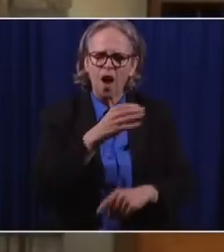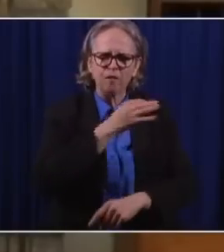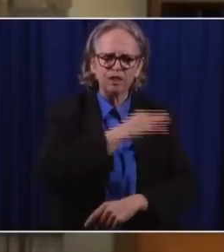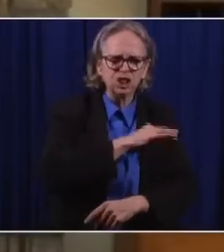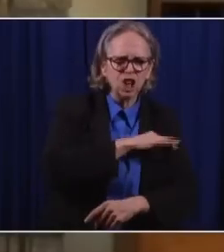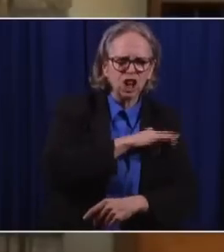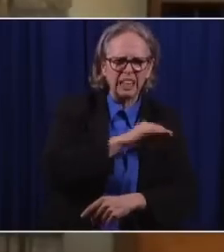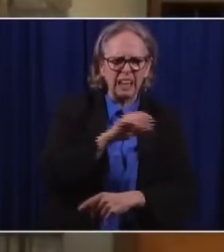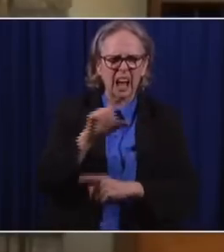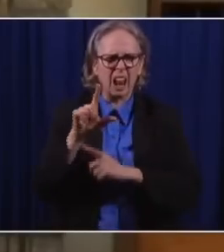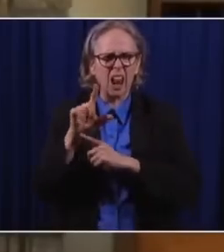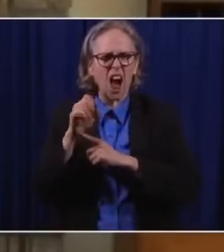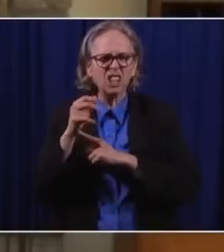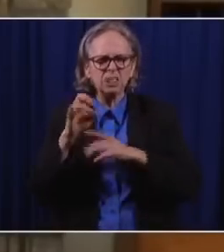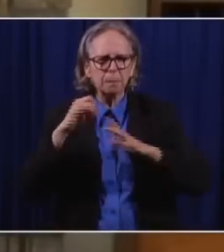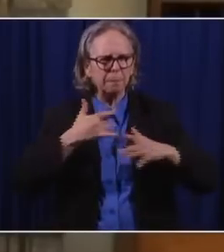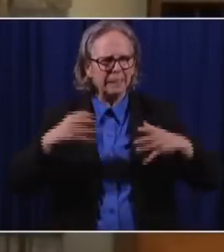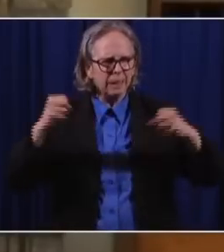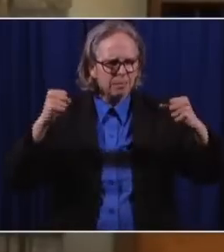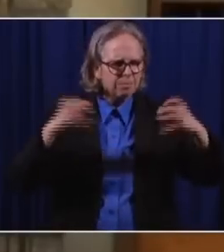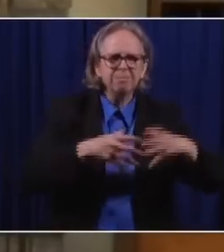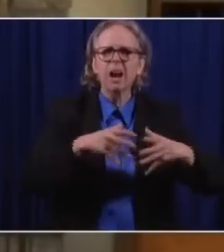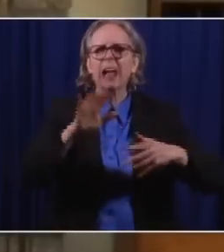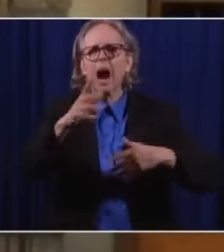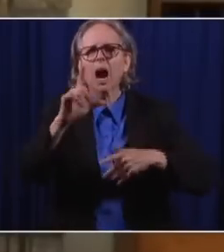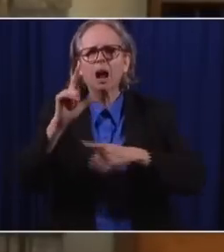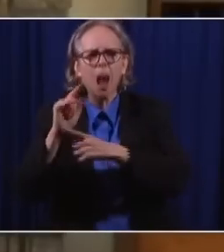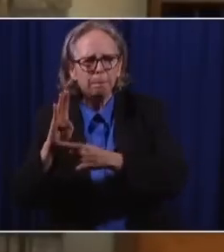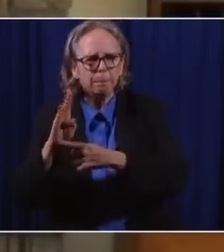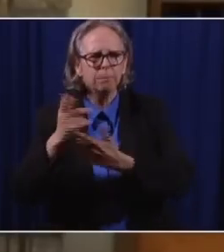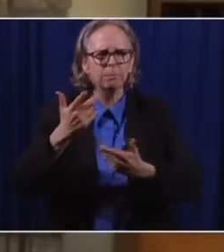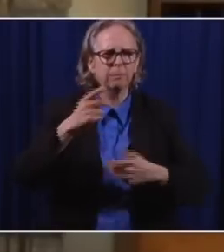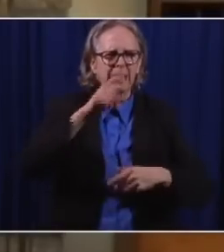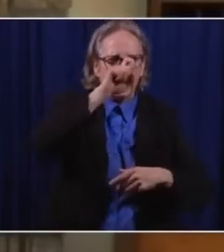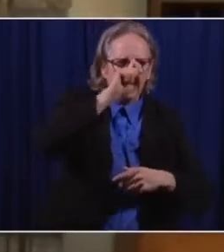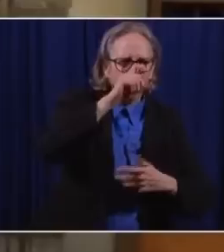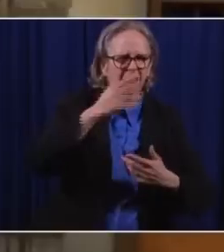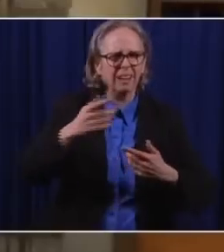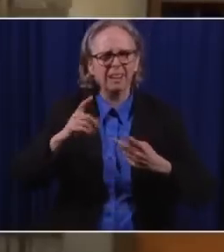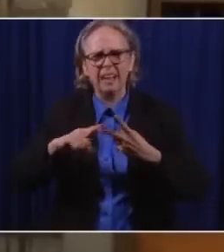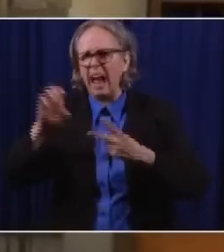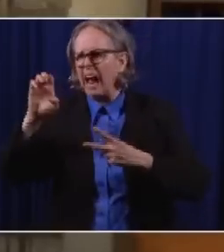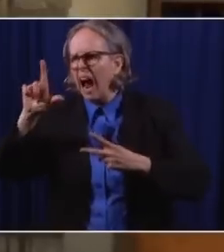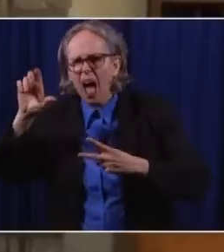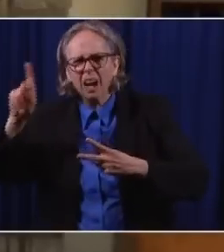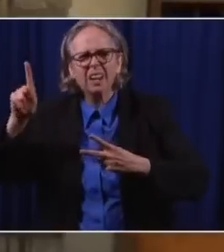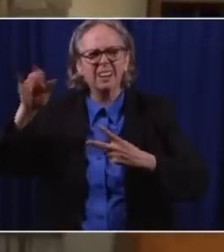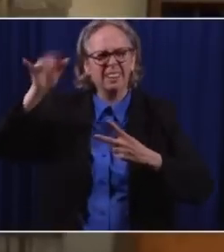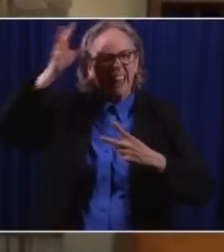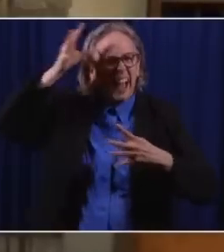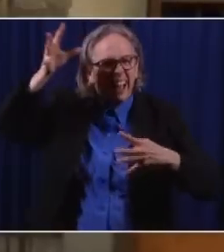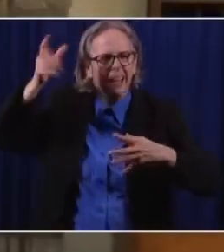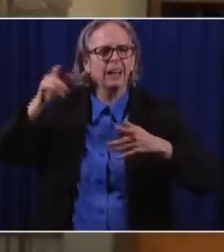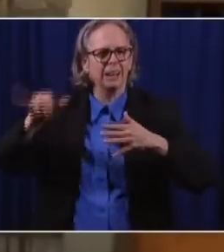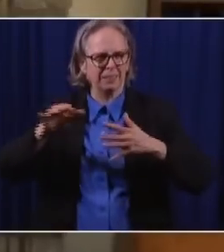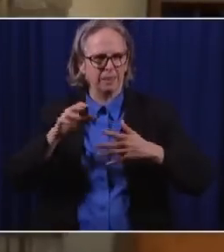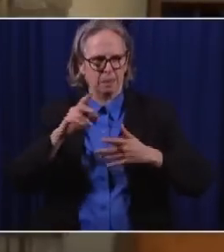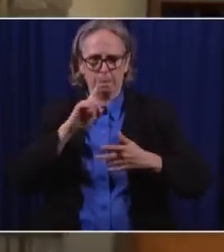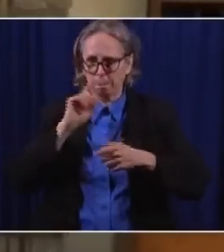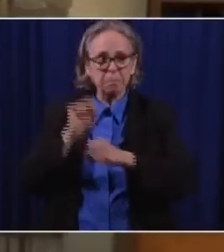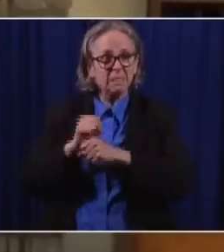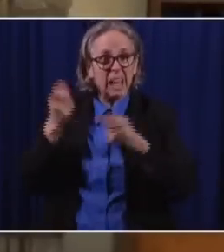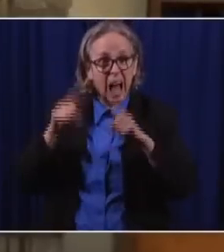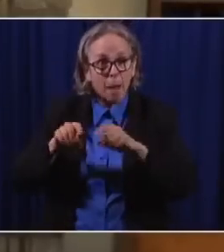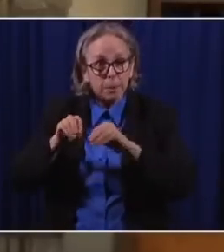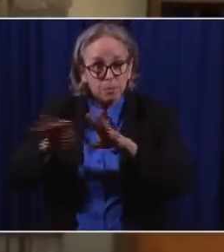of fraternal lodges. We've had a situation where the local health department asked some lodges to